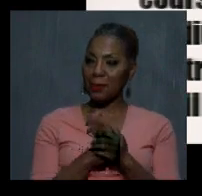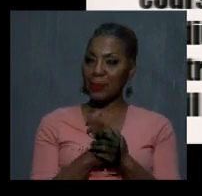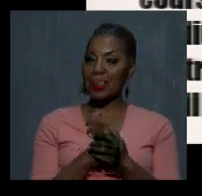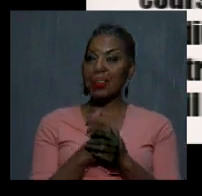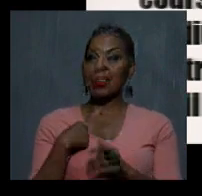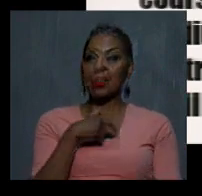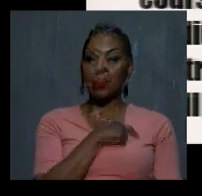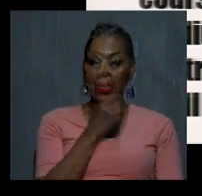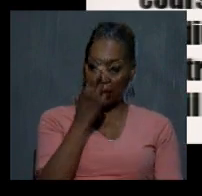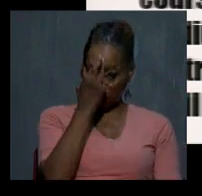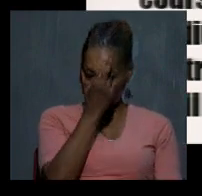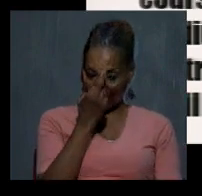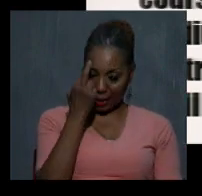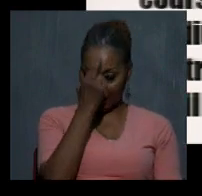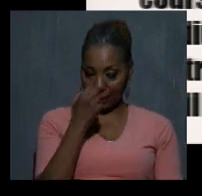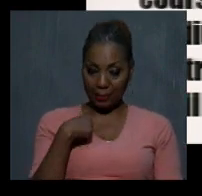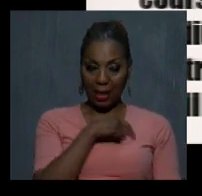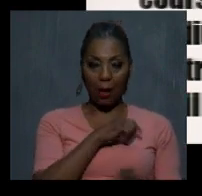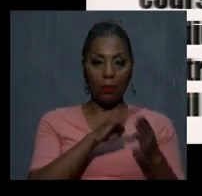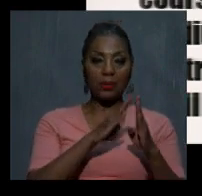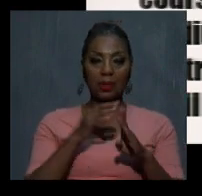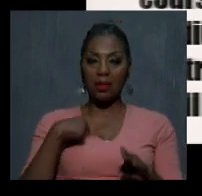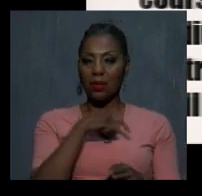We realize our city,